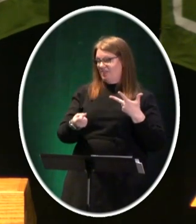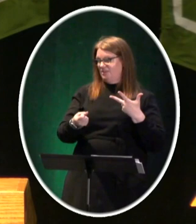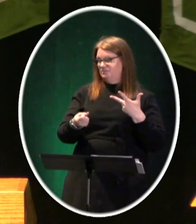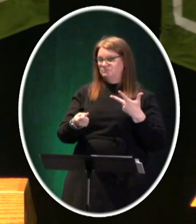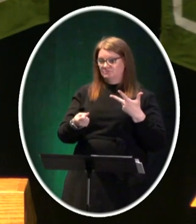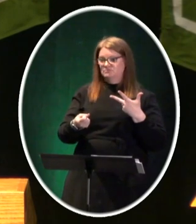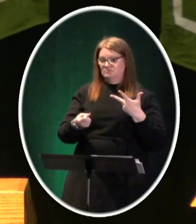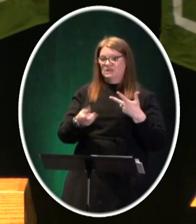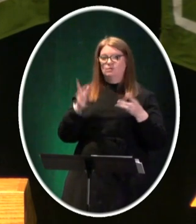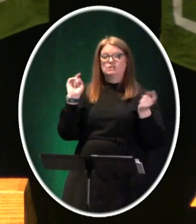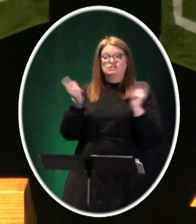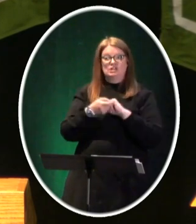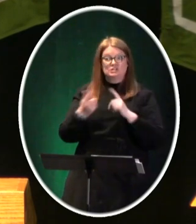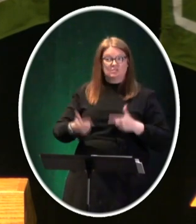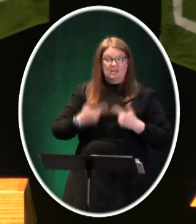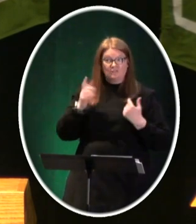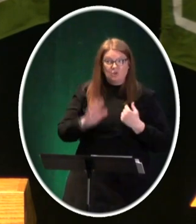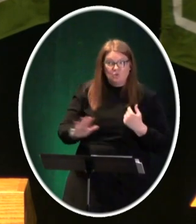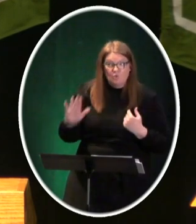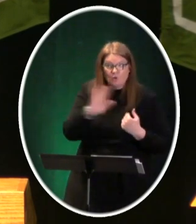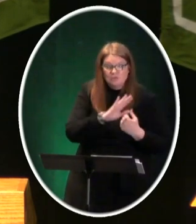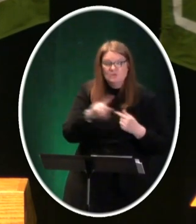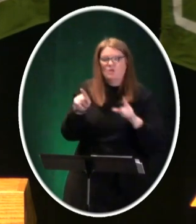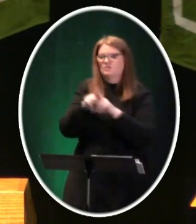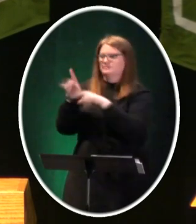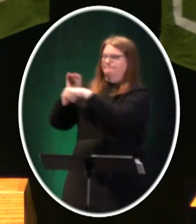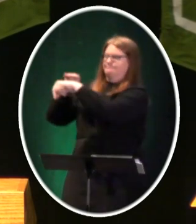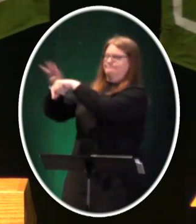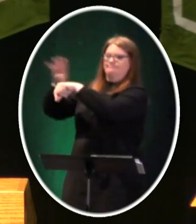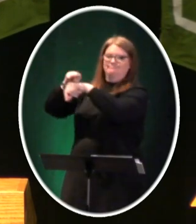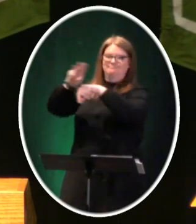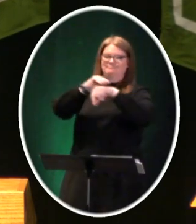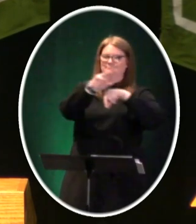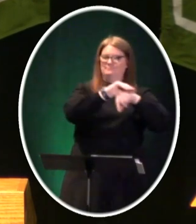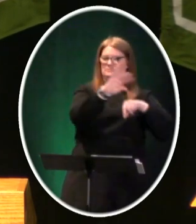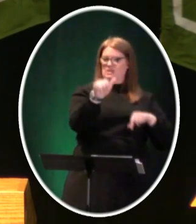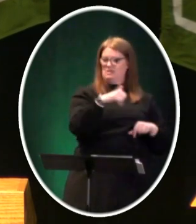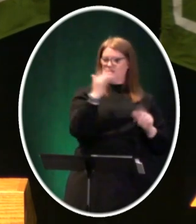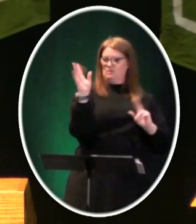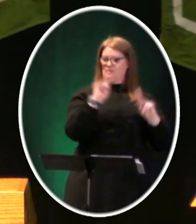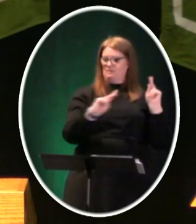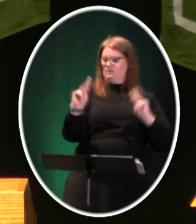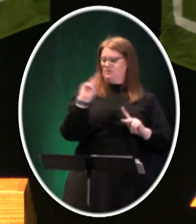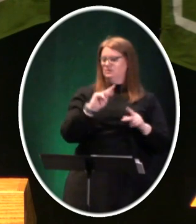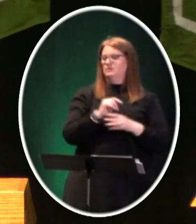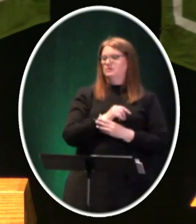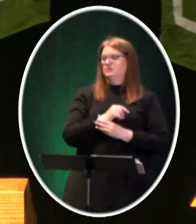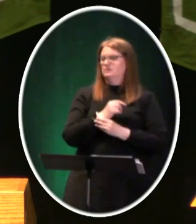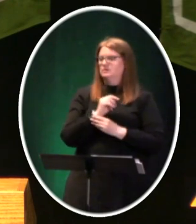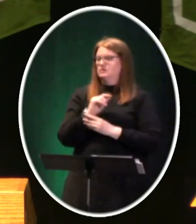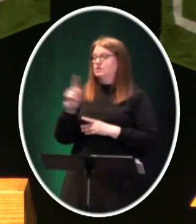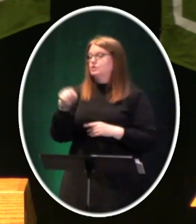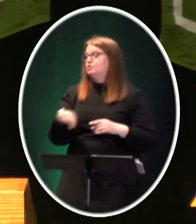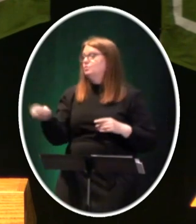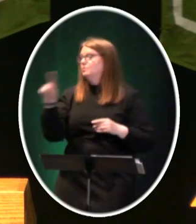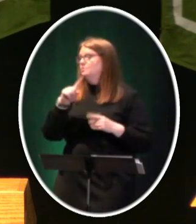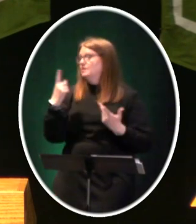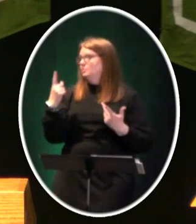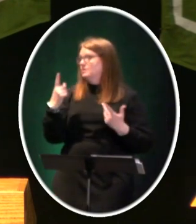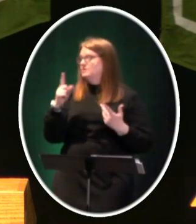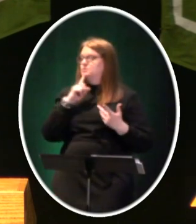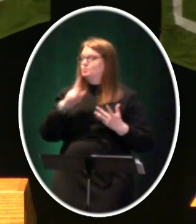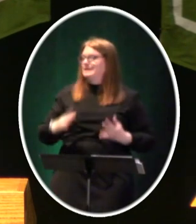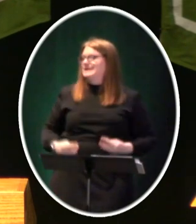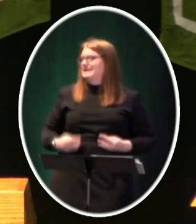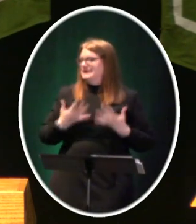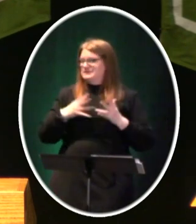will it change your life, but it will also impact others around you. Soon, you will find that you have grown to become one of those inspiring